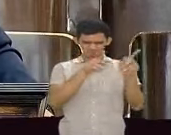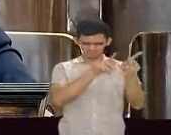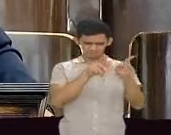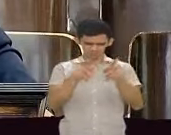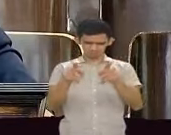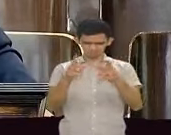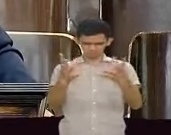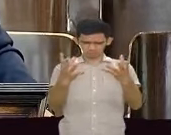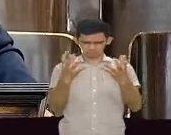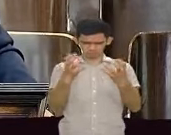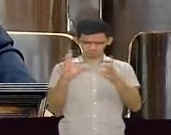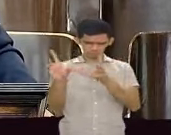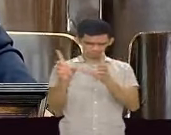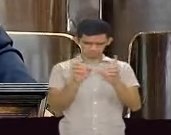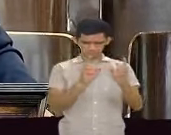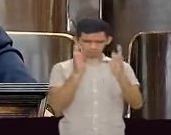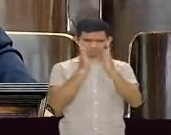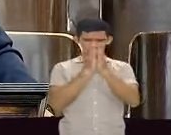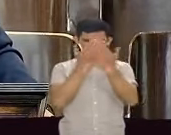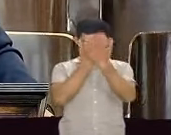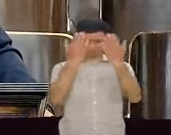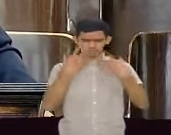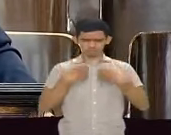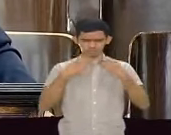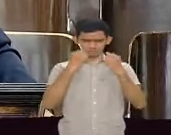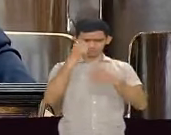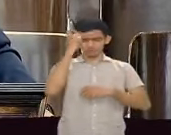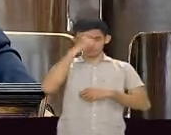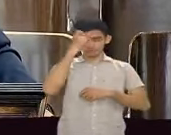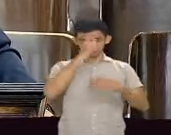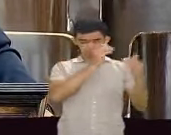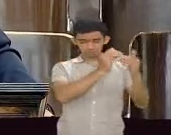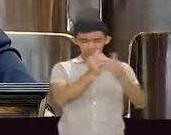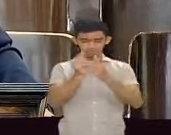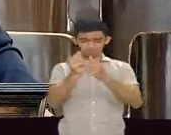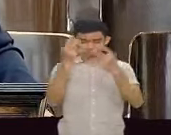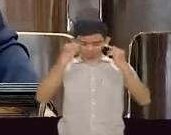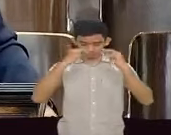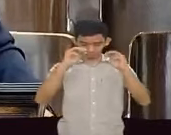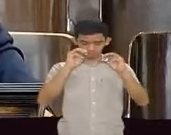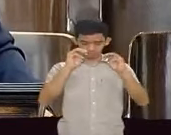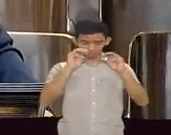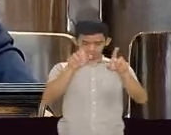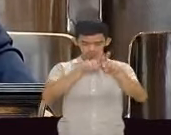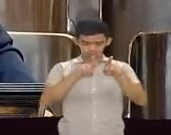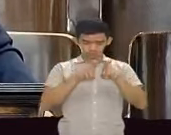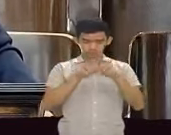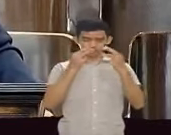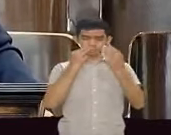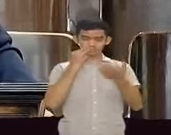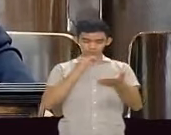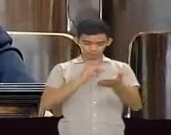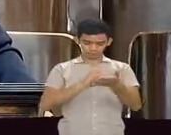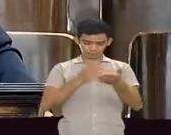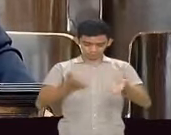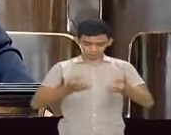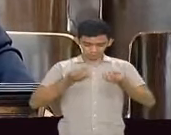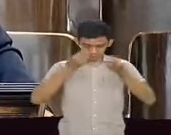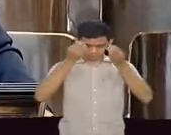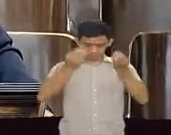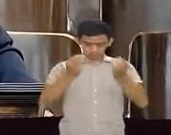many things that you want us to do. I pray your strength and your wisdom and guidance. And may also this message tonight give us